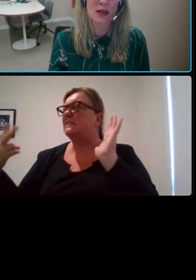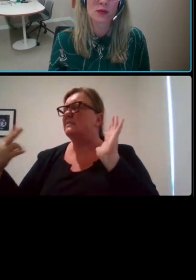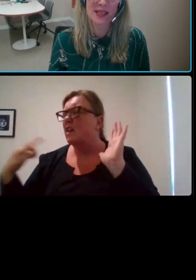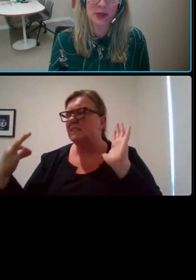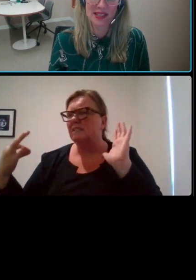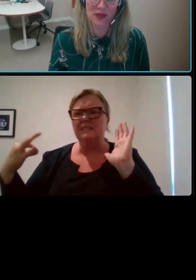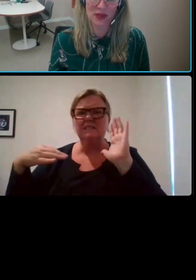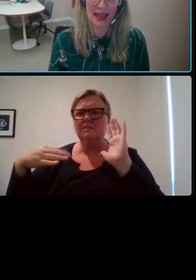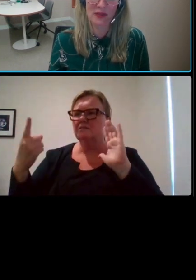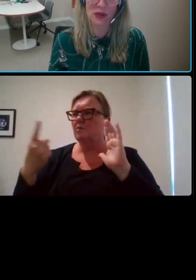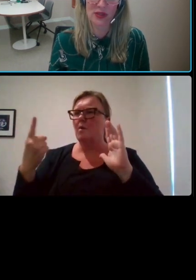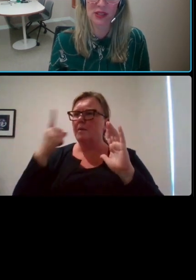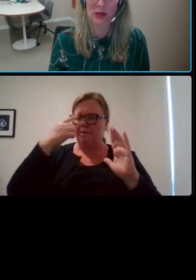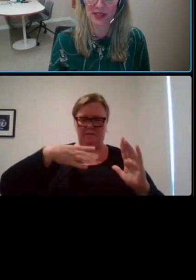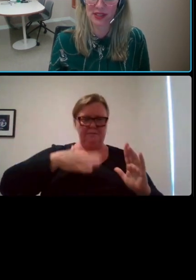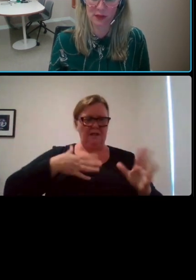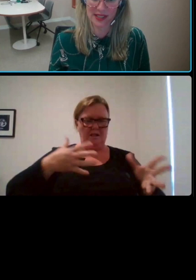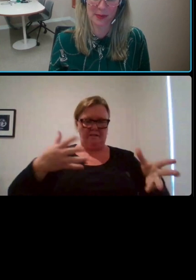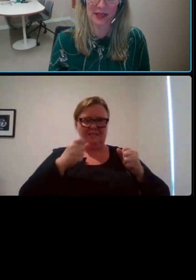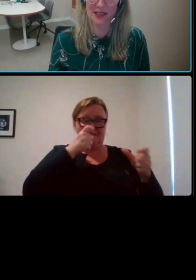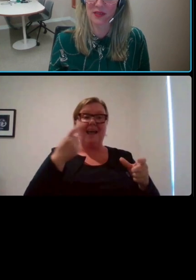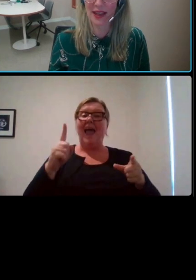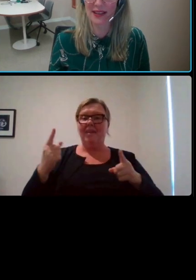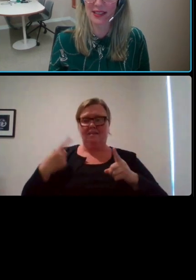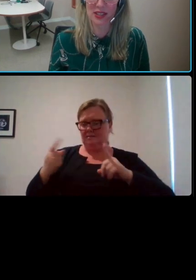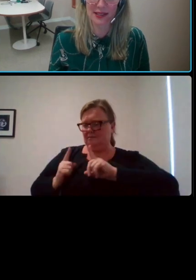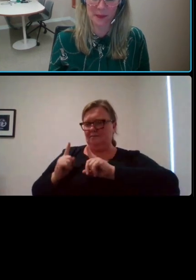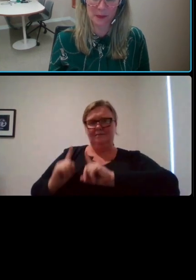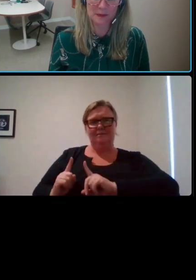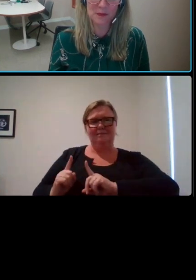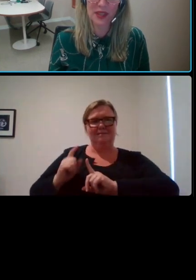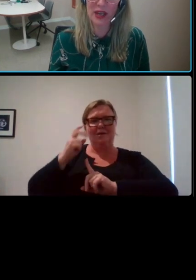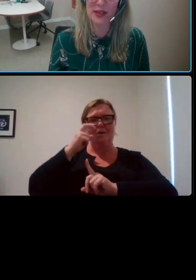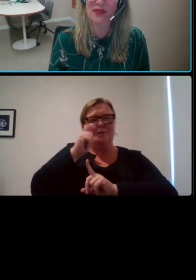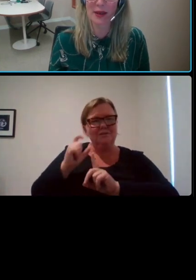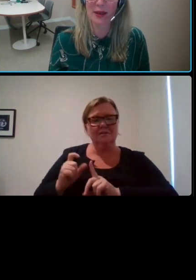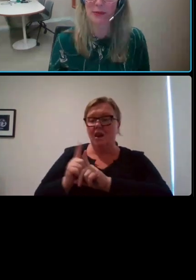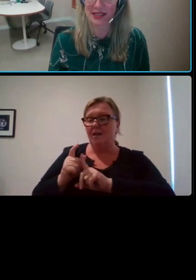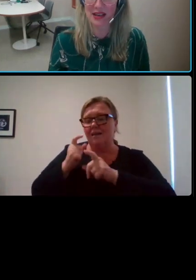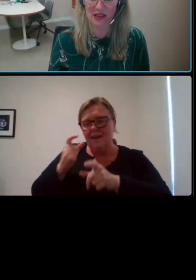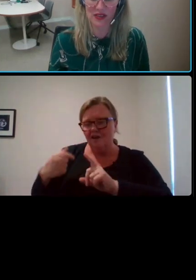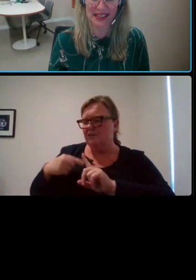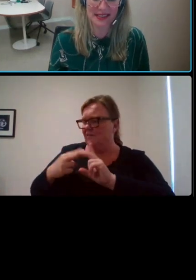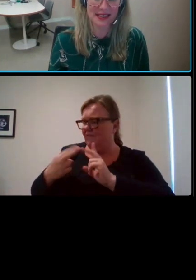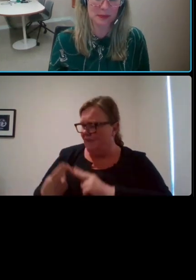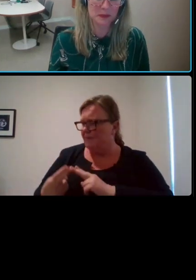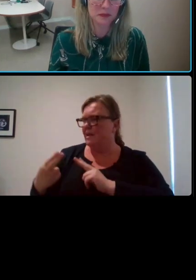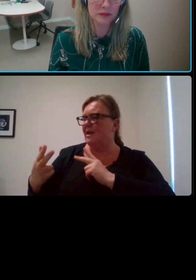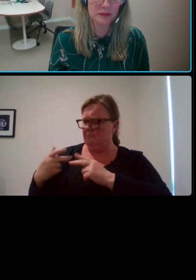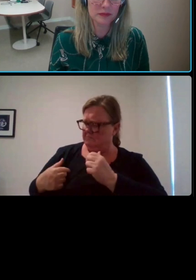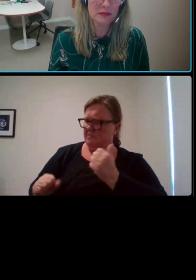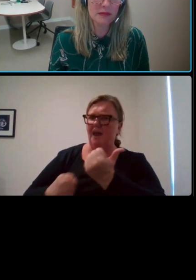volunteers, recipients of care, and those close to the recipients of care, such as carers, family members, and